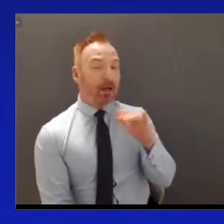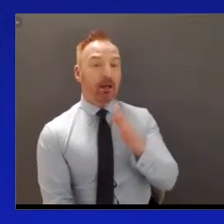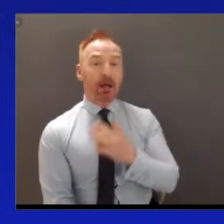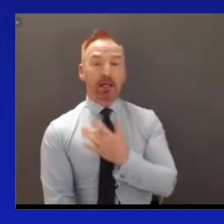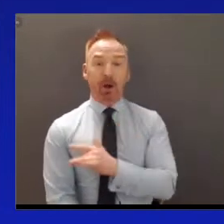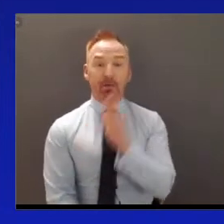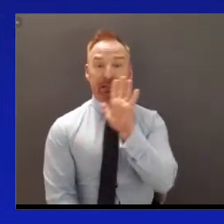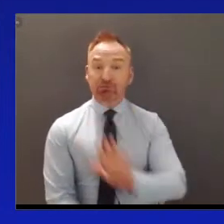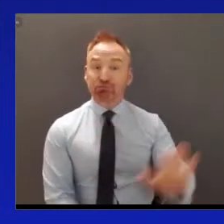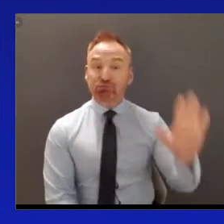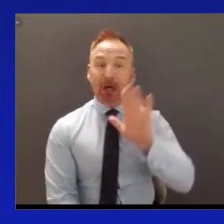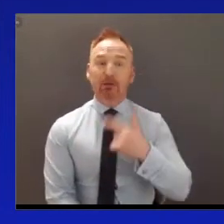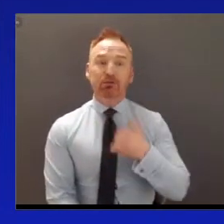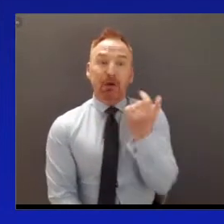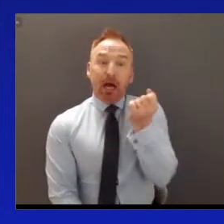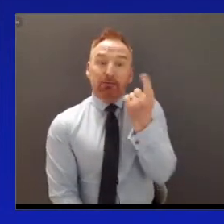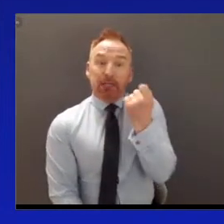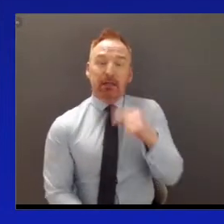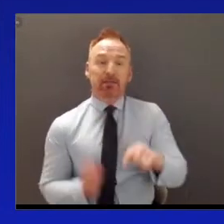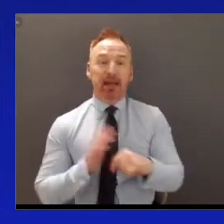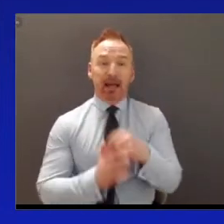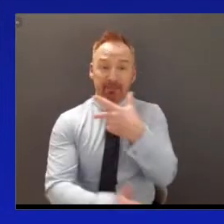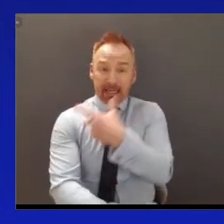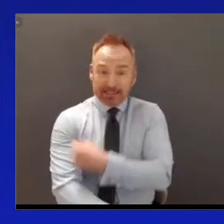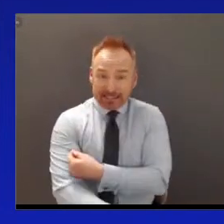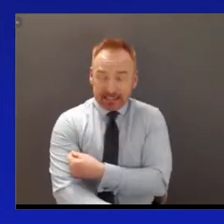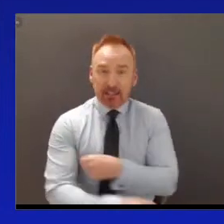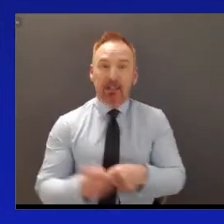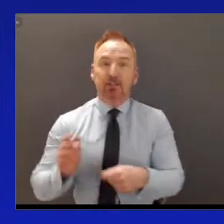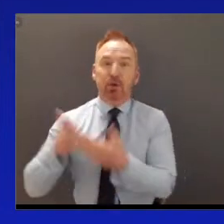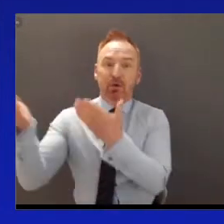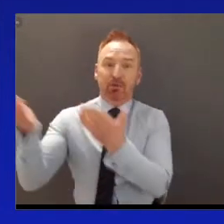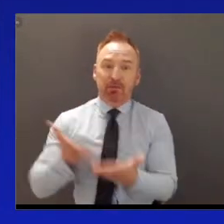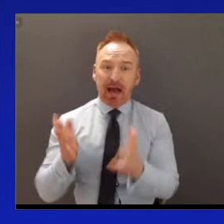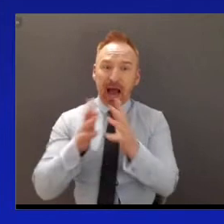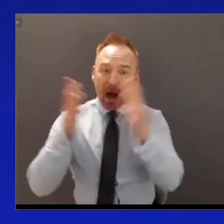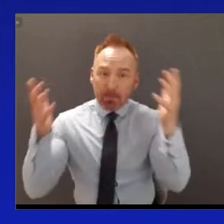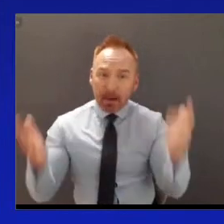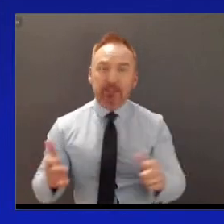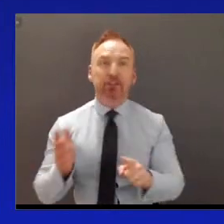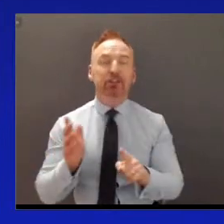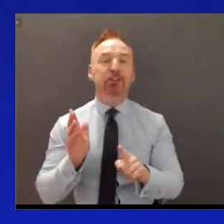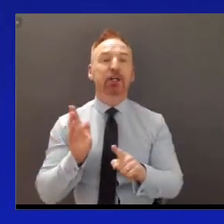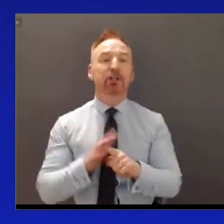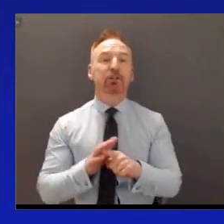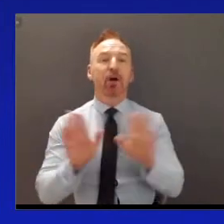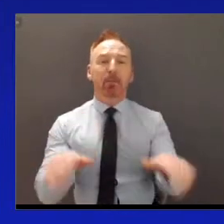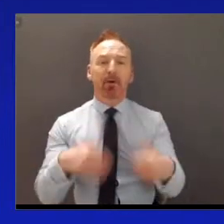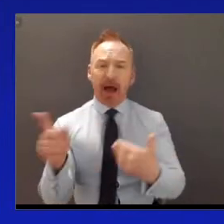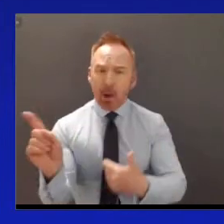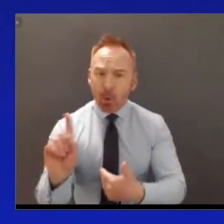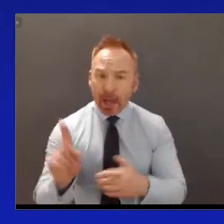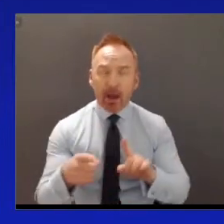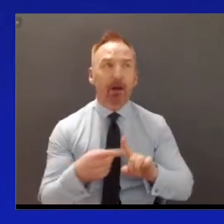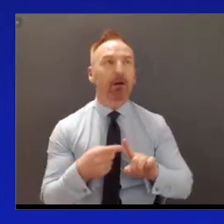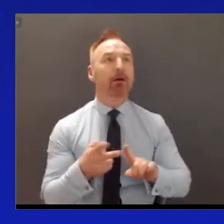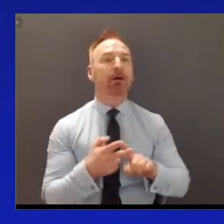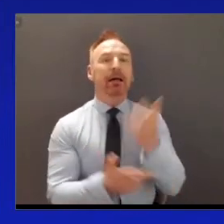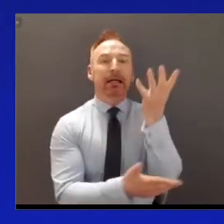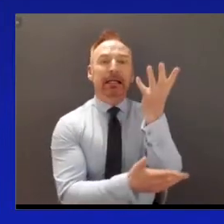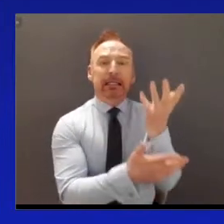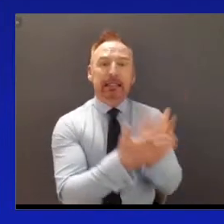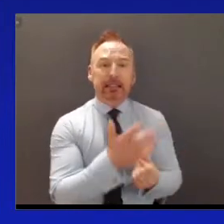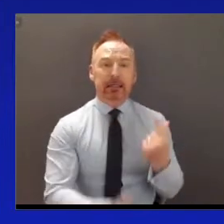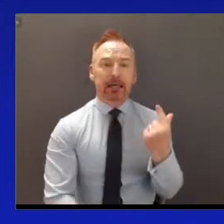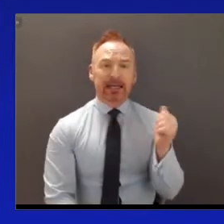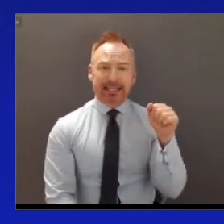understand the dynamic of how much vaccines being given, where it's being given, what gaps there may be. This is a tool that all that information is